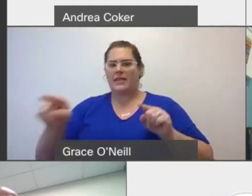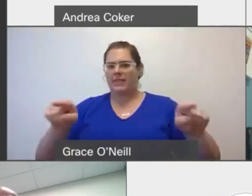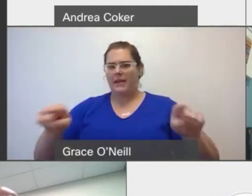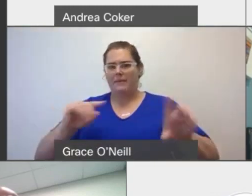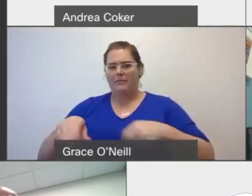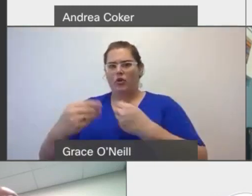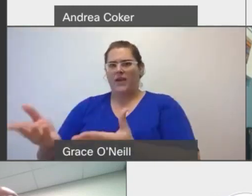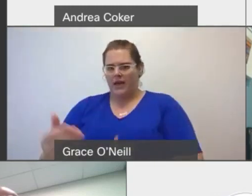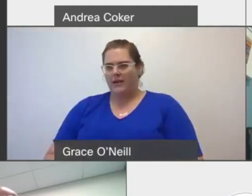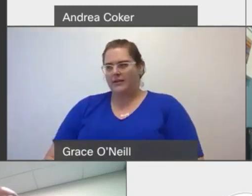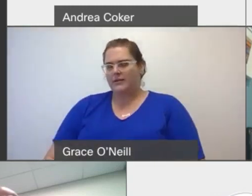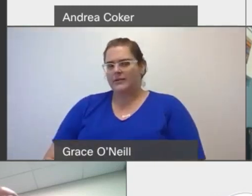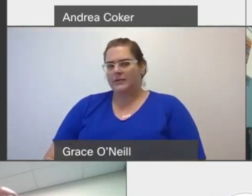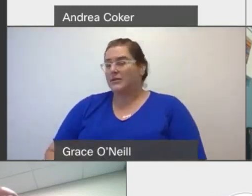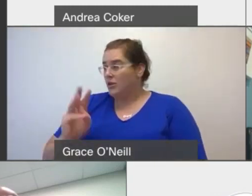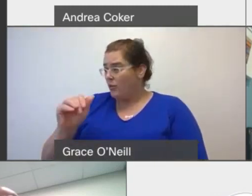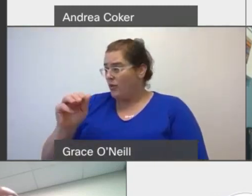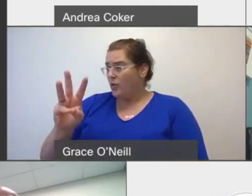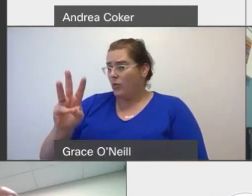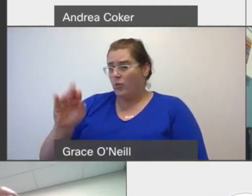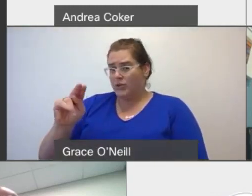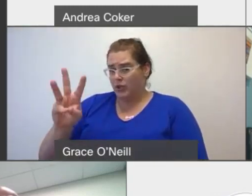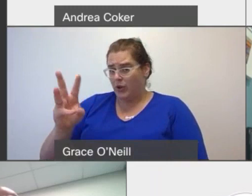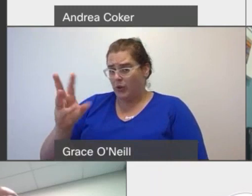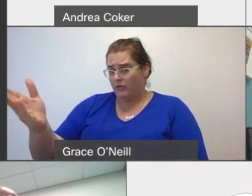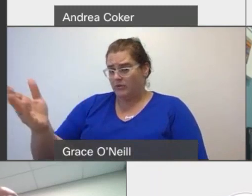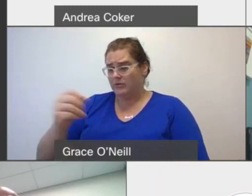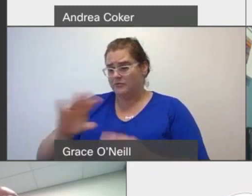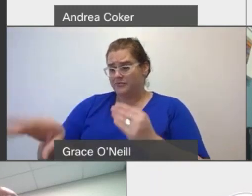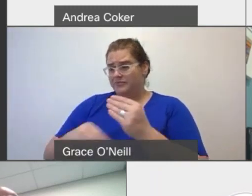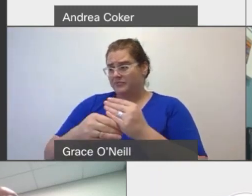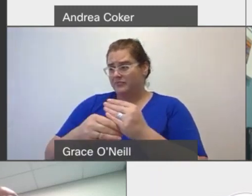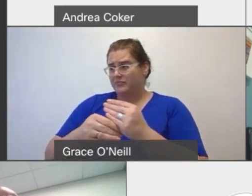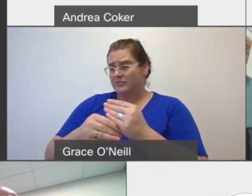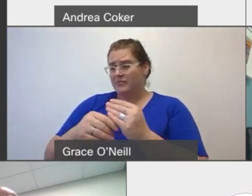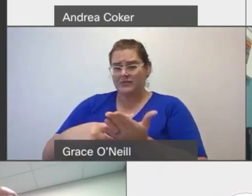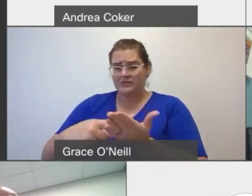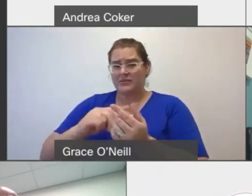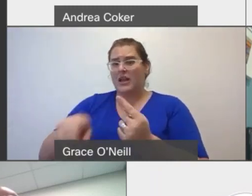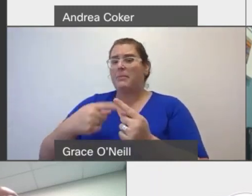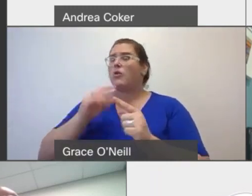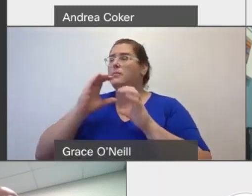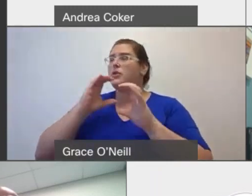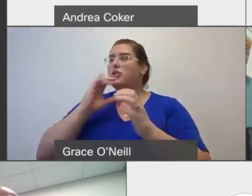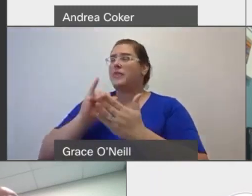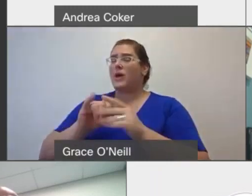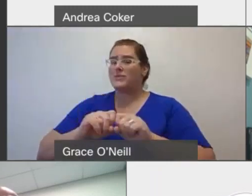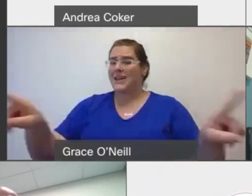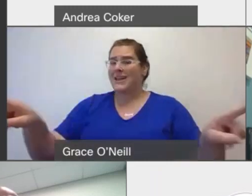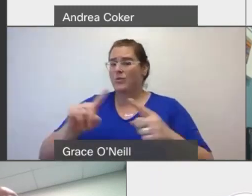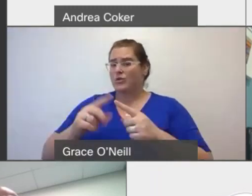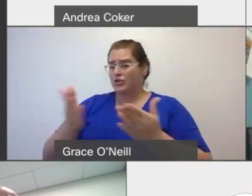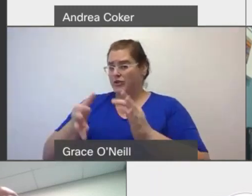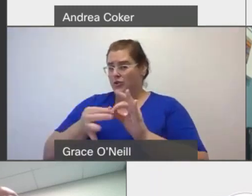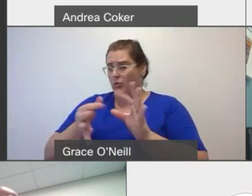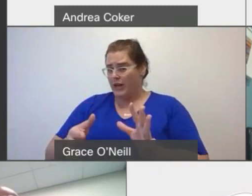But Winslow may want to speak to the communication that went out to service coordinators about